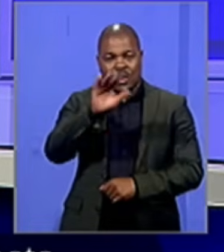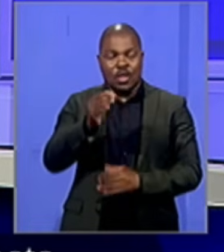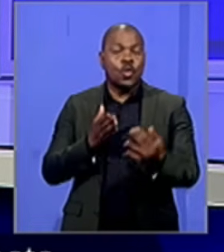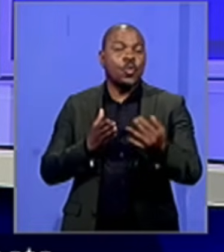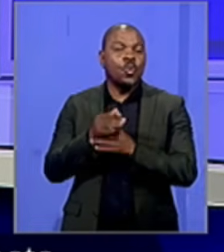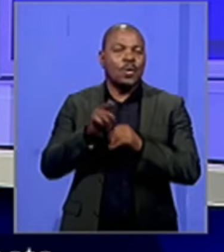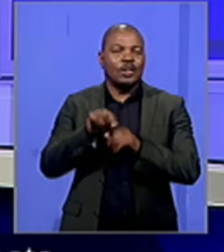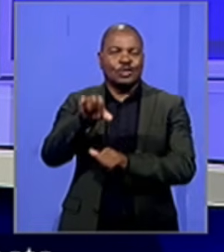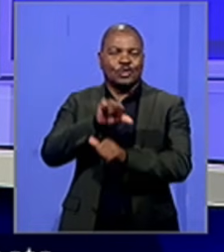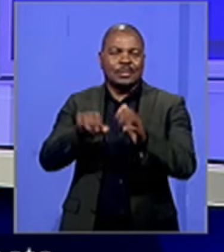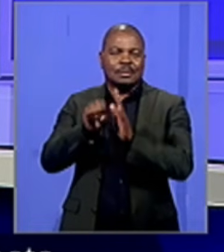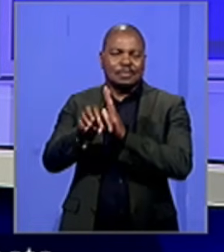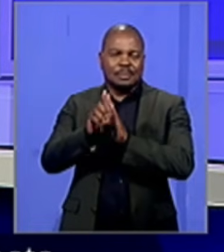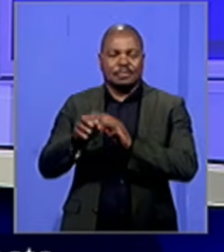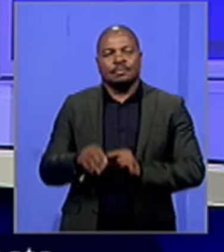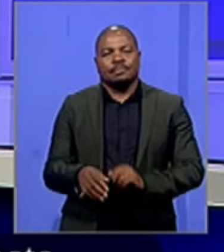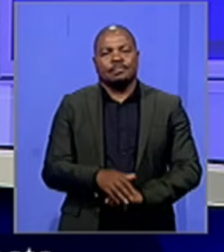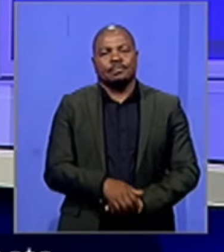a dikgokagano.